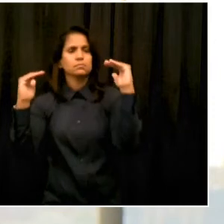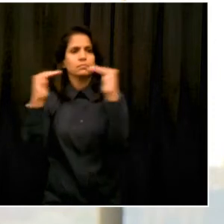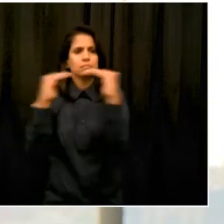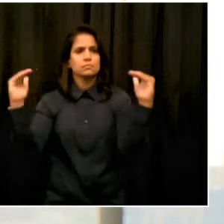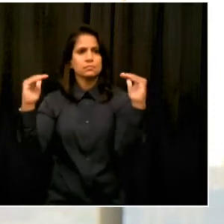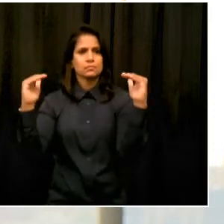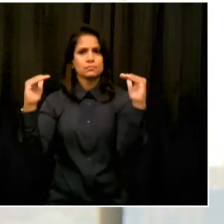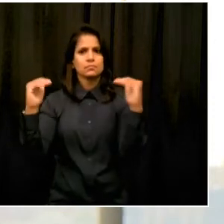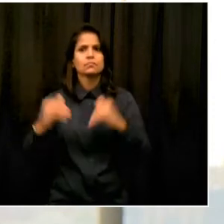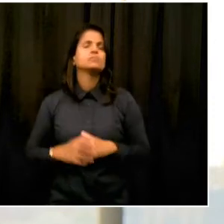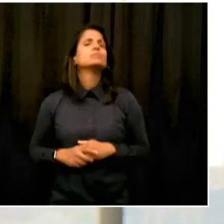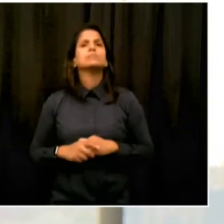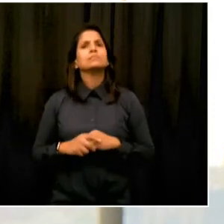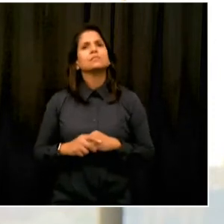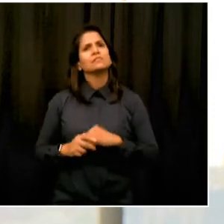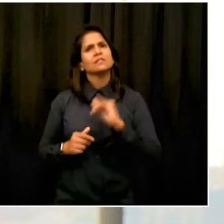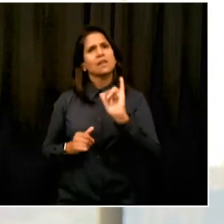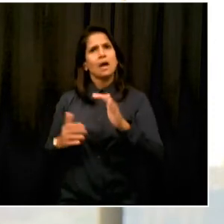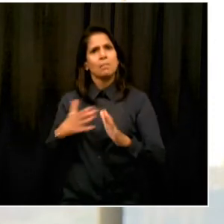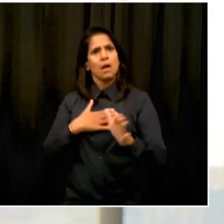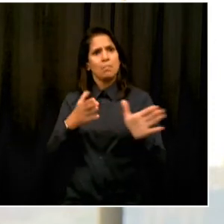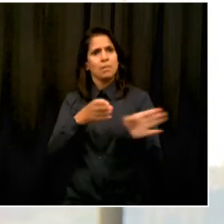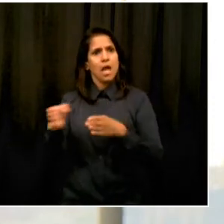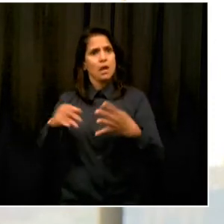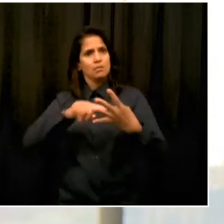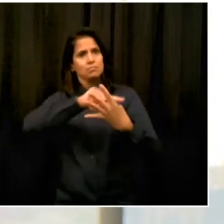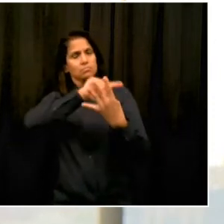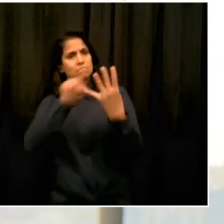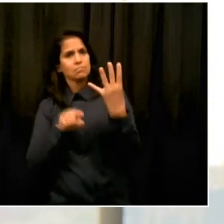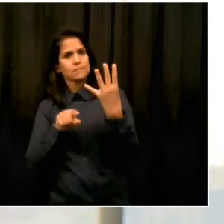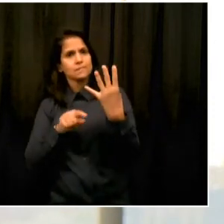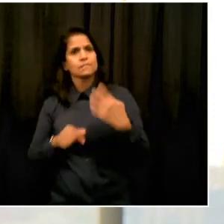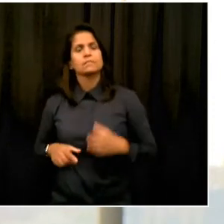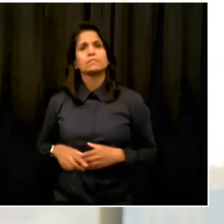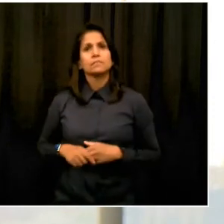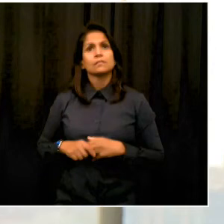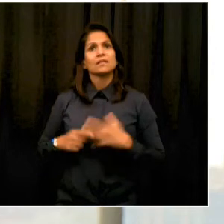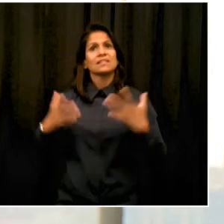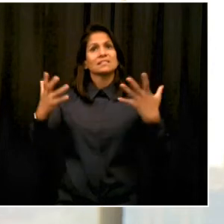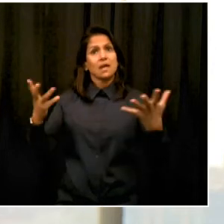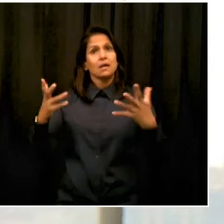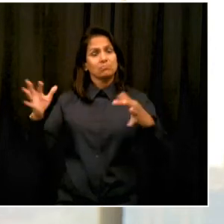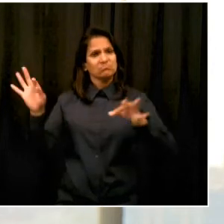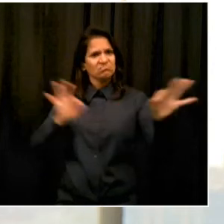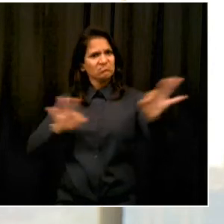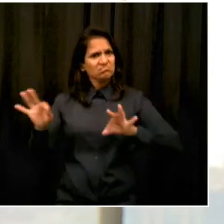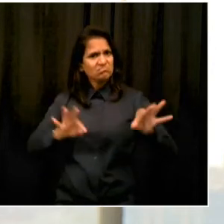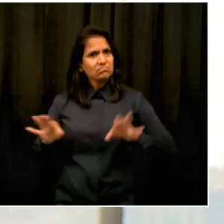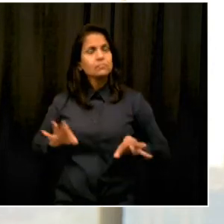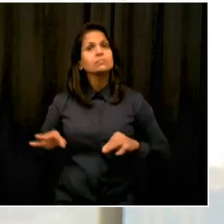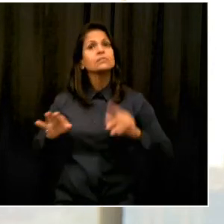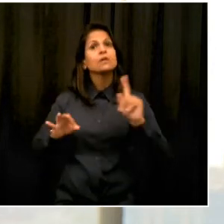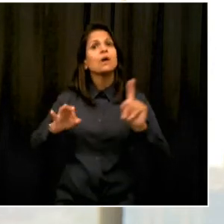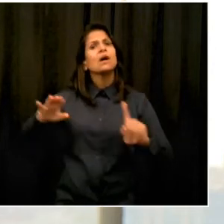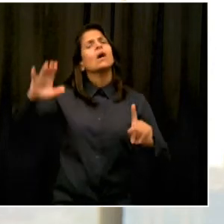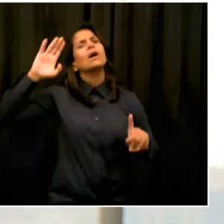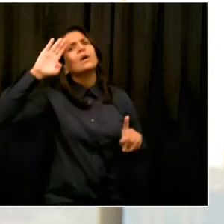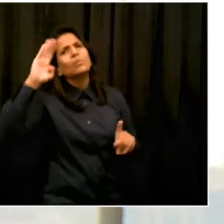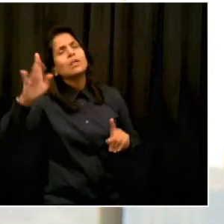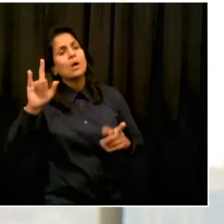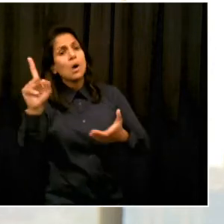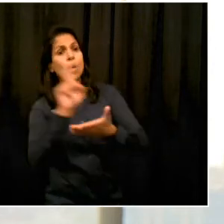In the coming weeks, we will provide detailed plans to realize this vision.